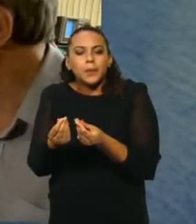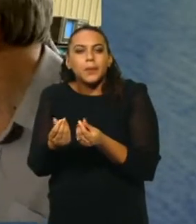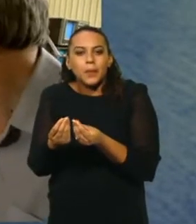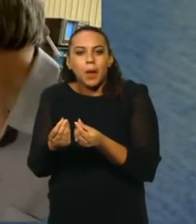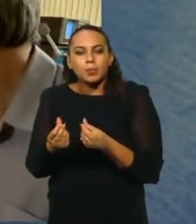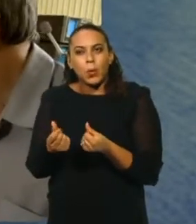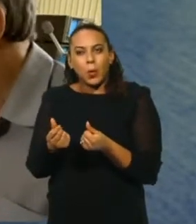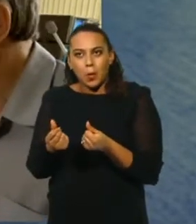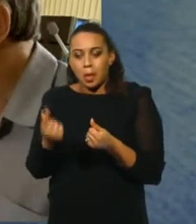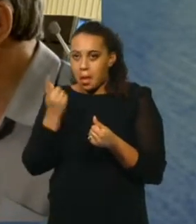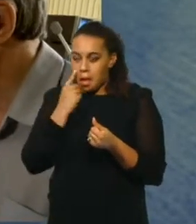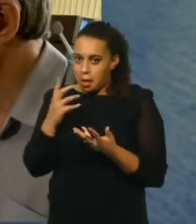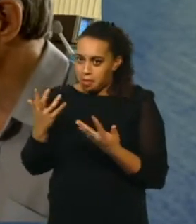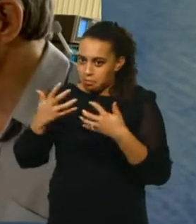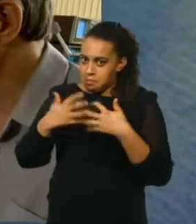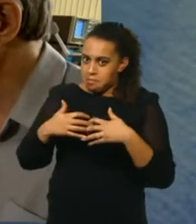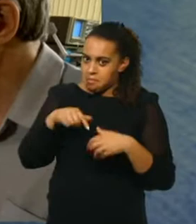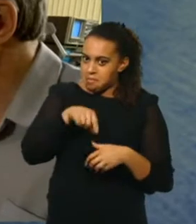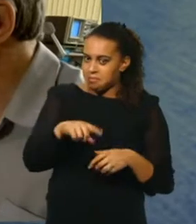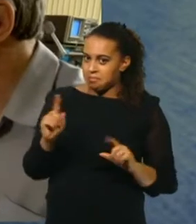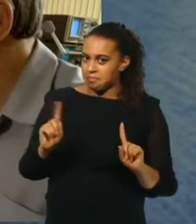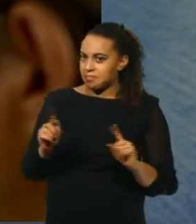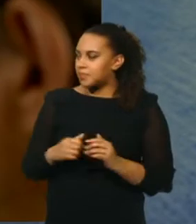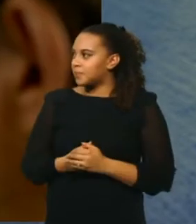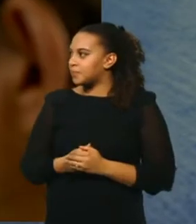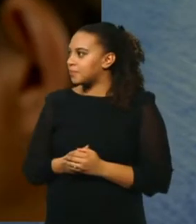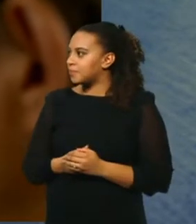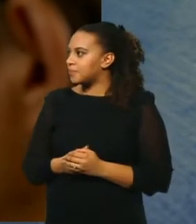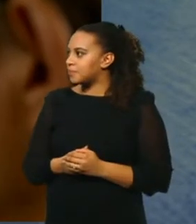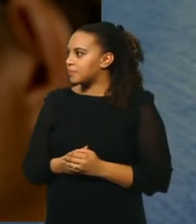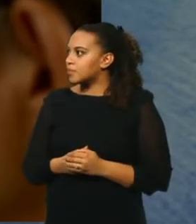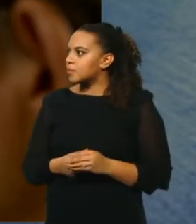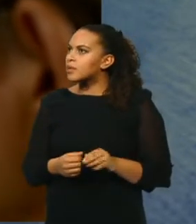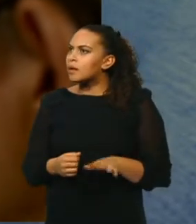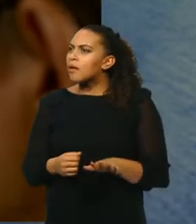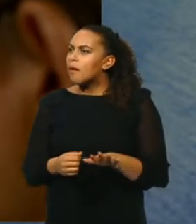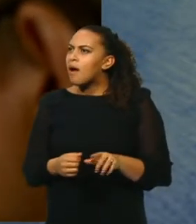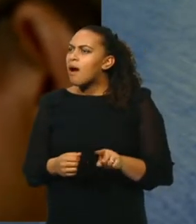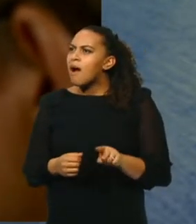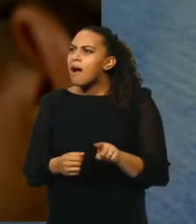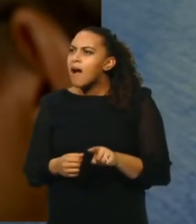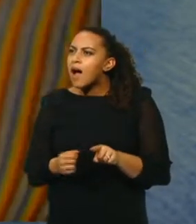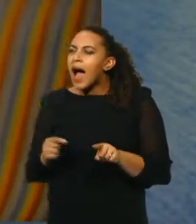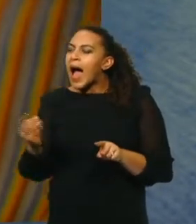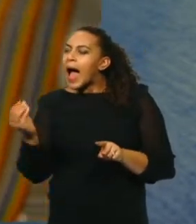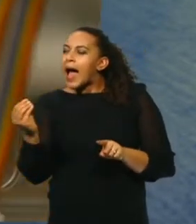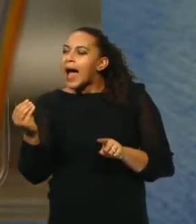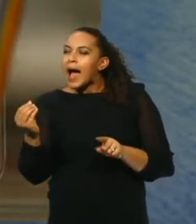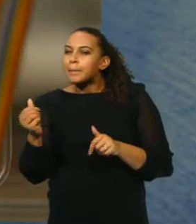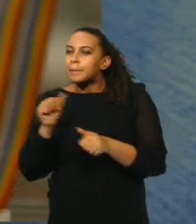very smooth. Let's see how that feels. Yes, it's good. It's not as great